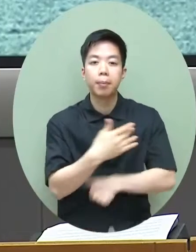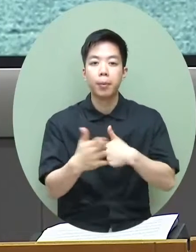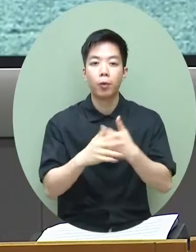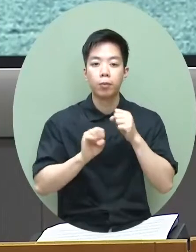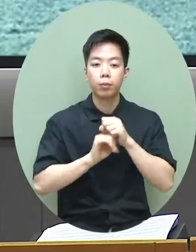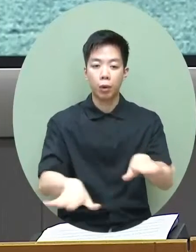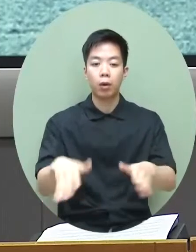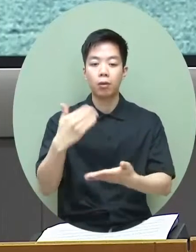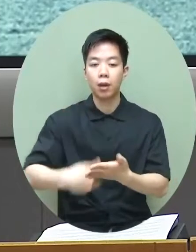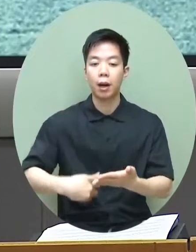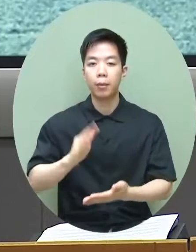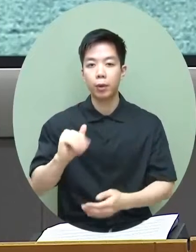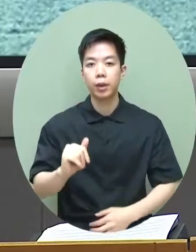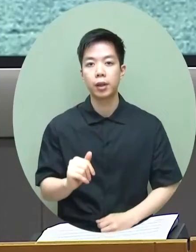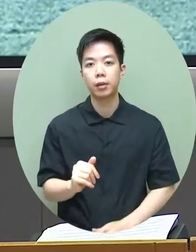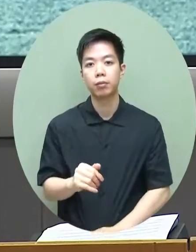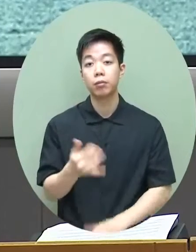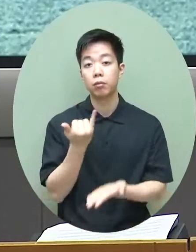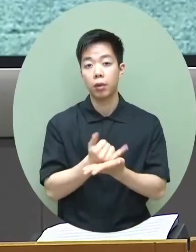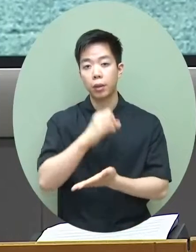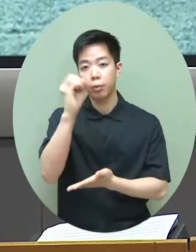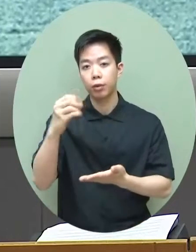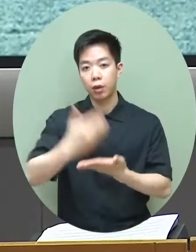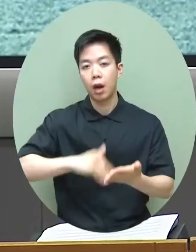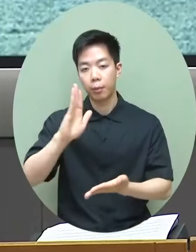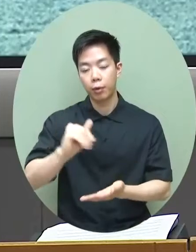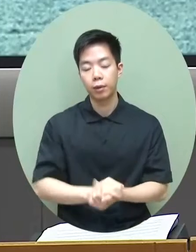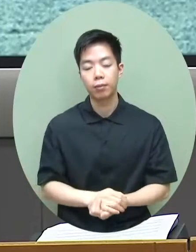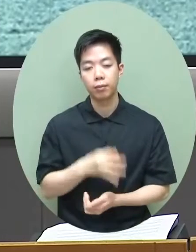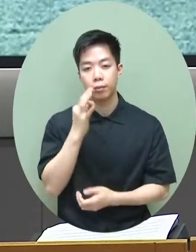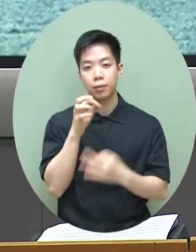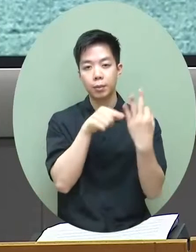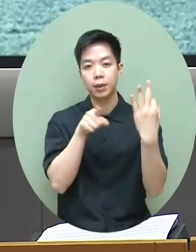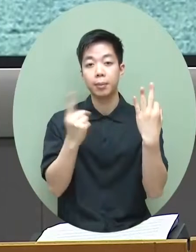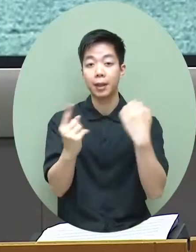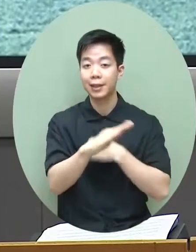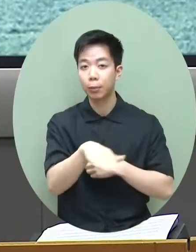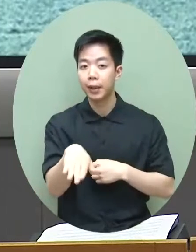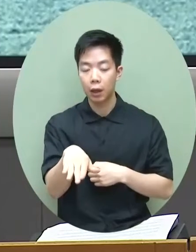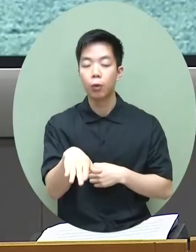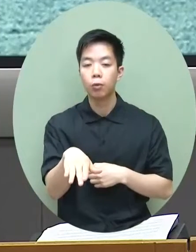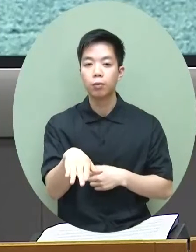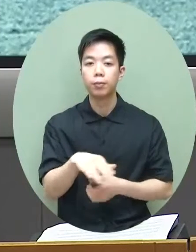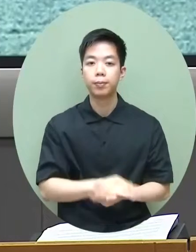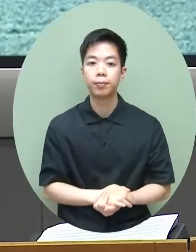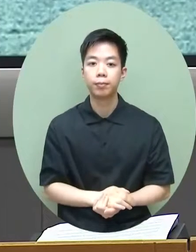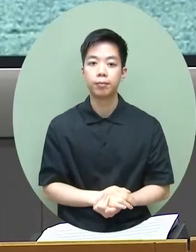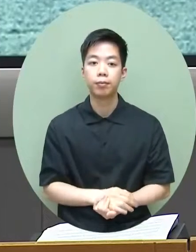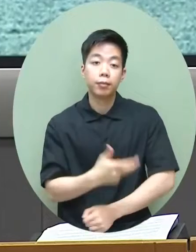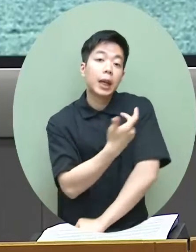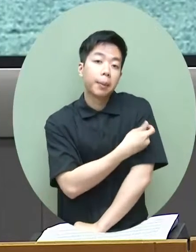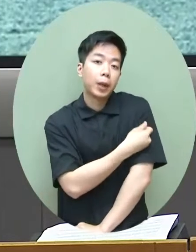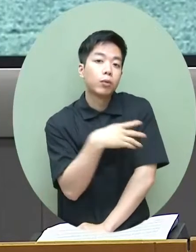reducing severe cases and guard against deaths in this COVID pandemic. As for vaccination rate for children between